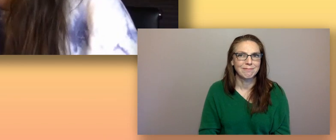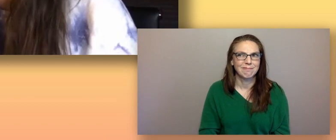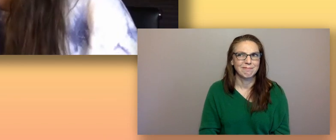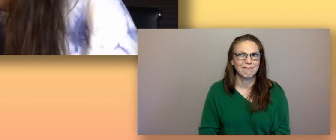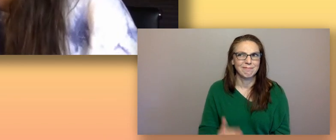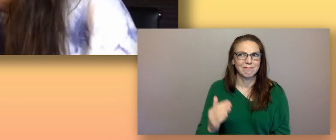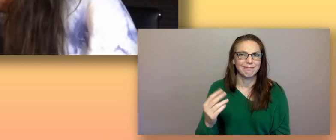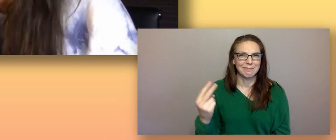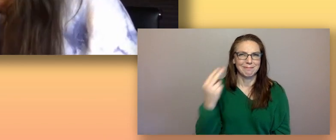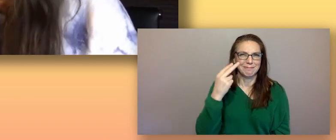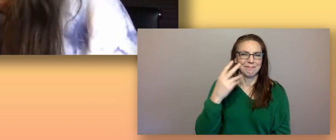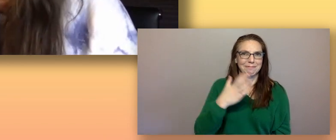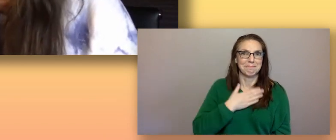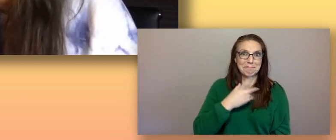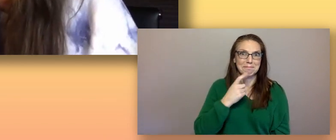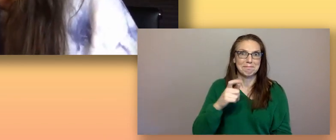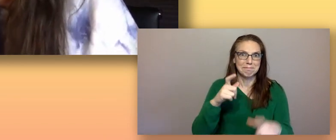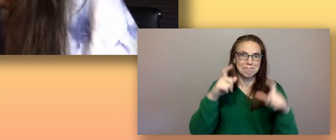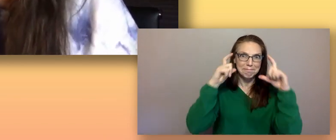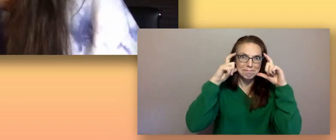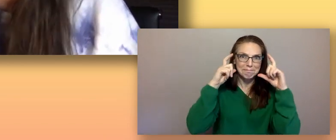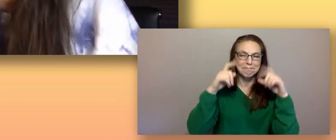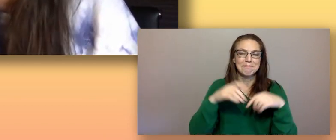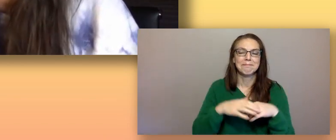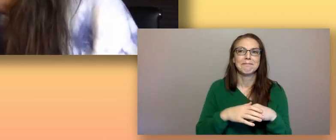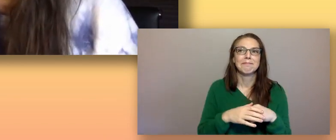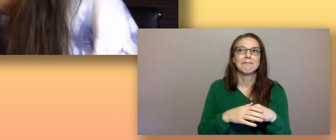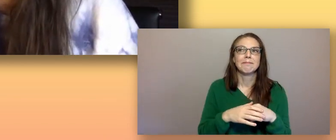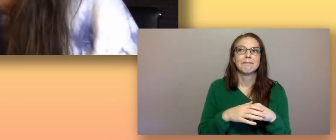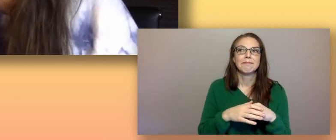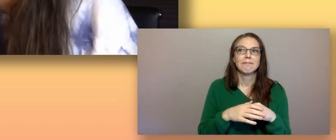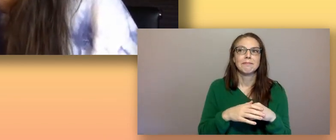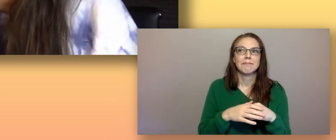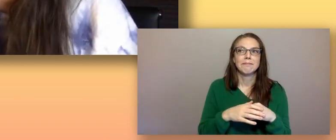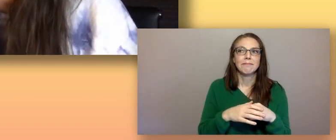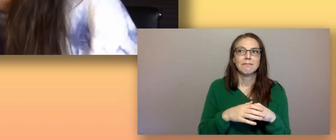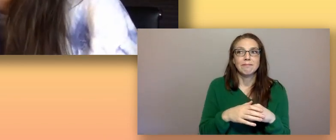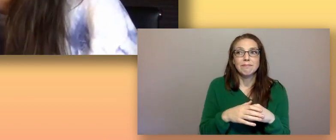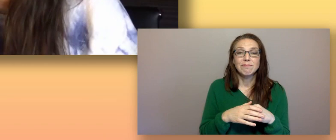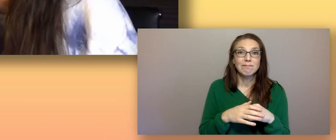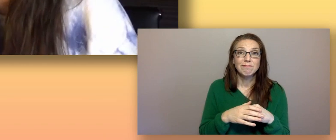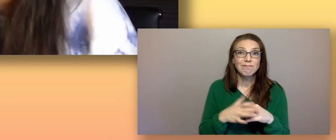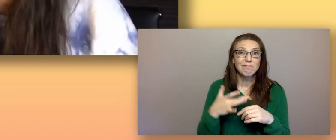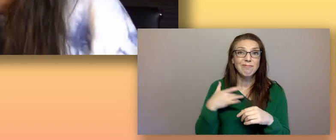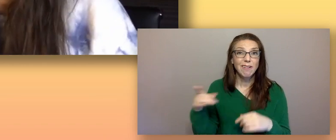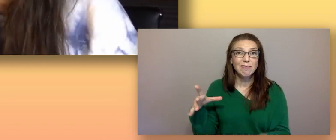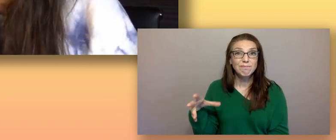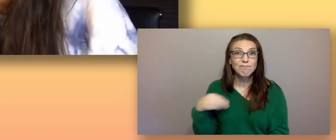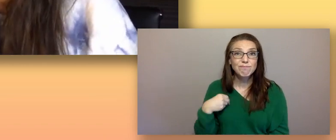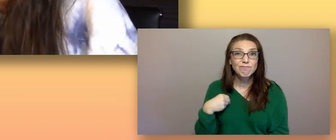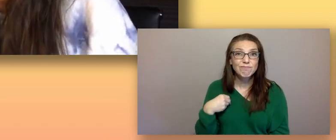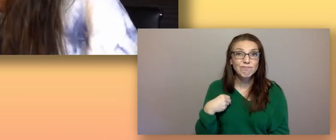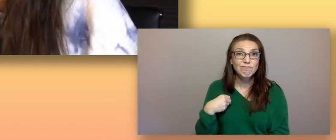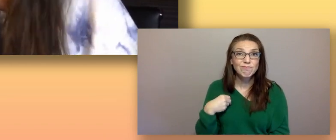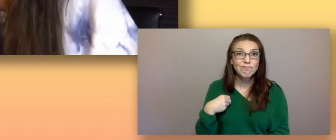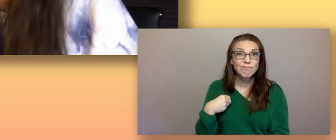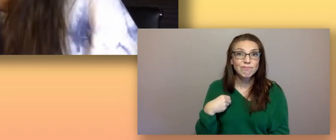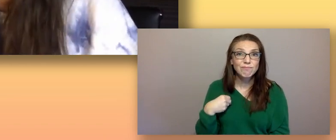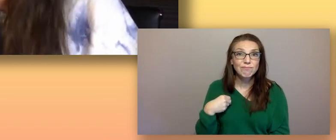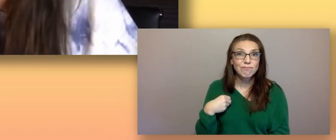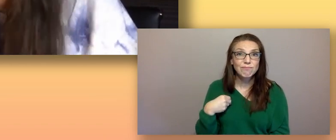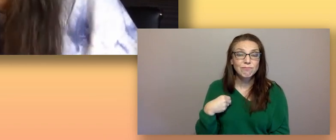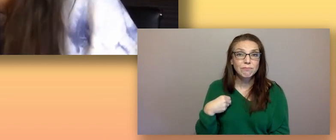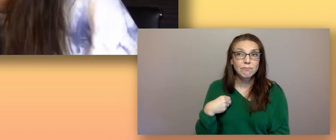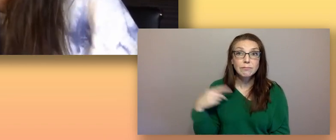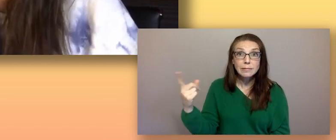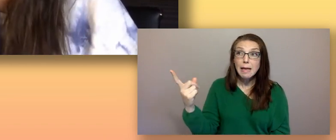awkward time for me to start getting in depth about my health. But at the same time, I felt like he was just okay with it. He didn't